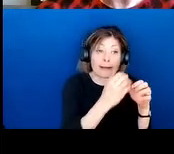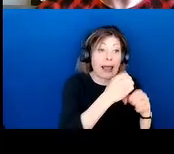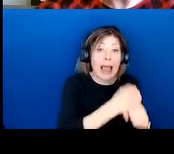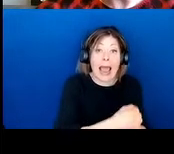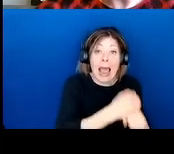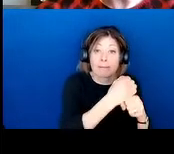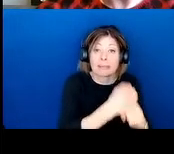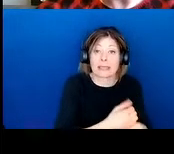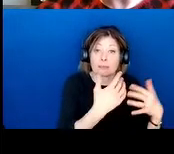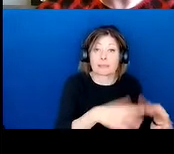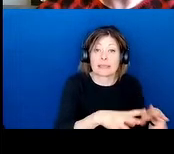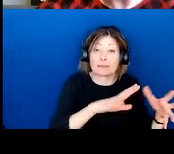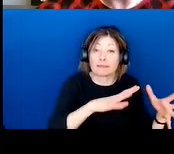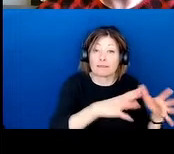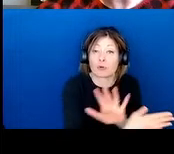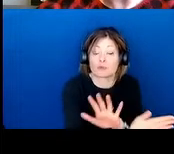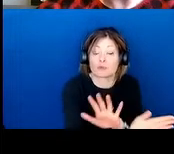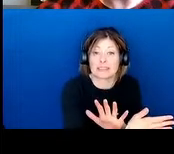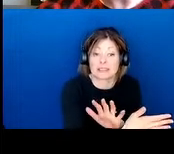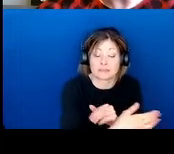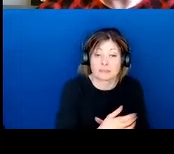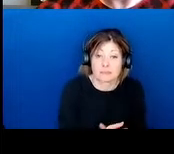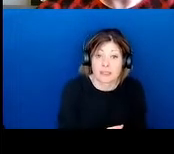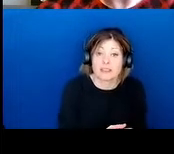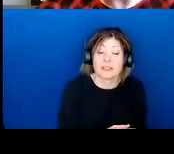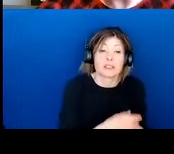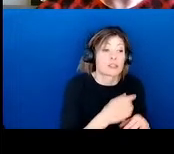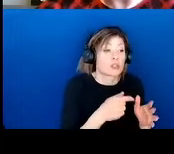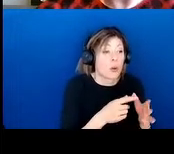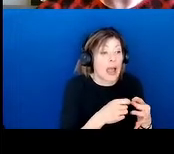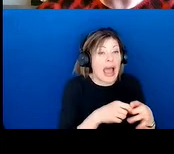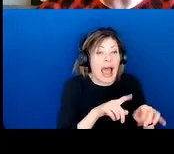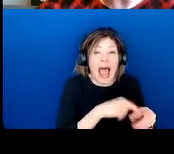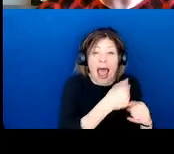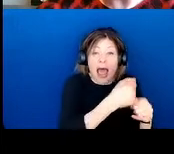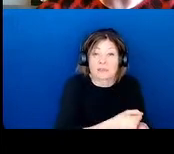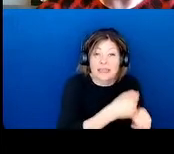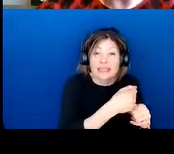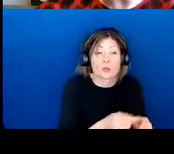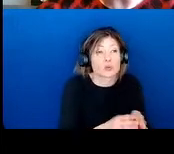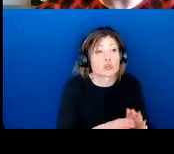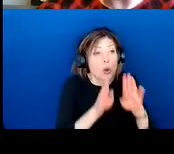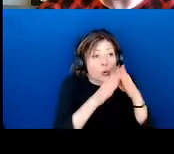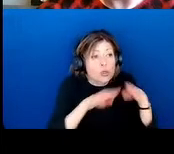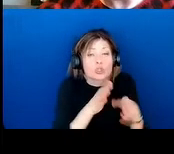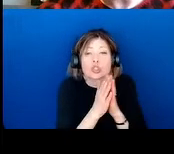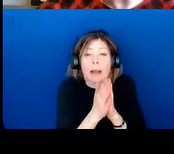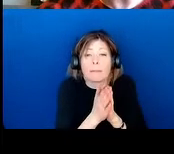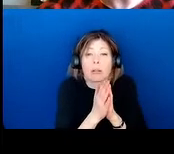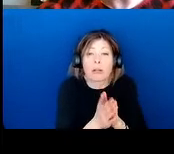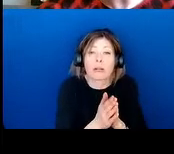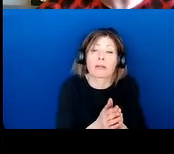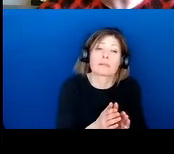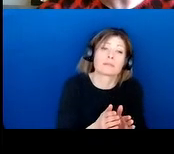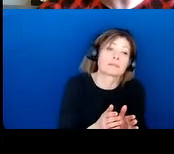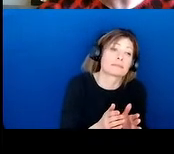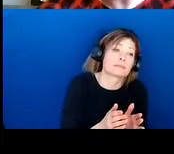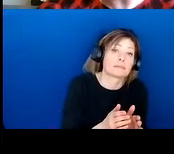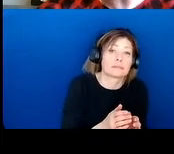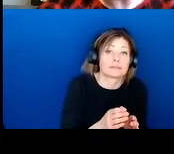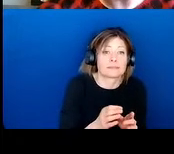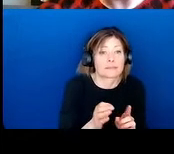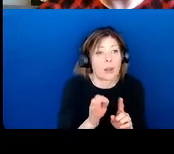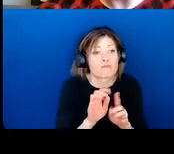Ruined abbeys, chapels, and priories were very popular in gardens of this period, as they reminded visitors